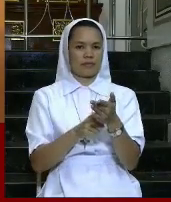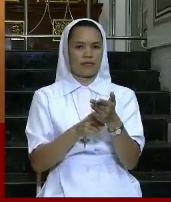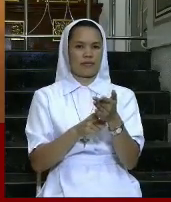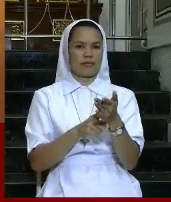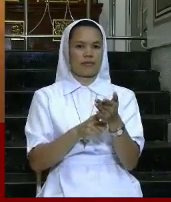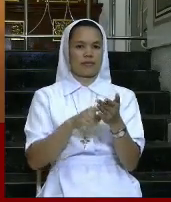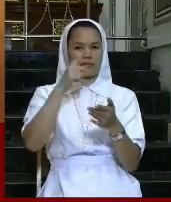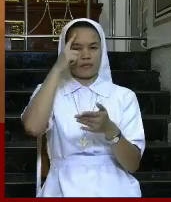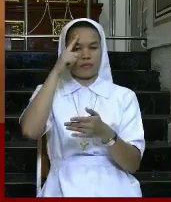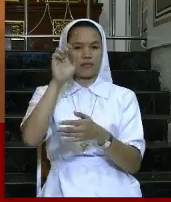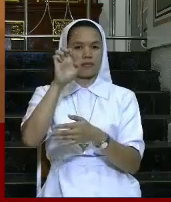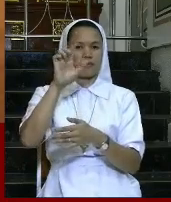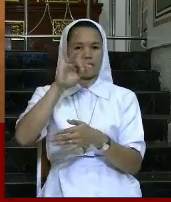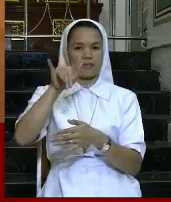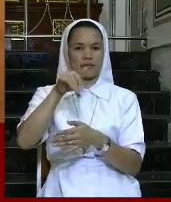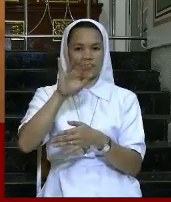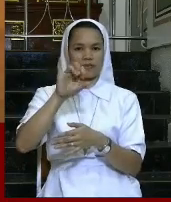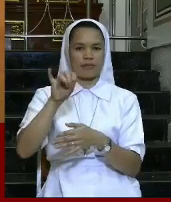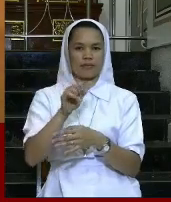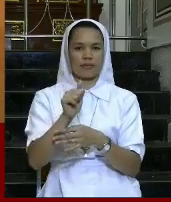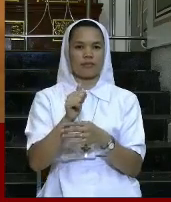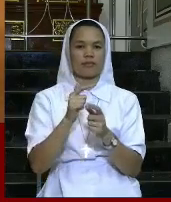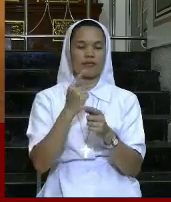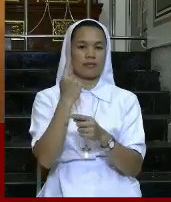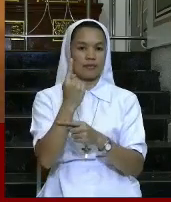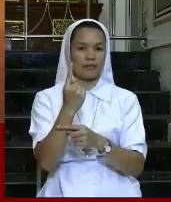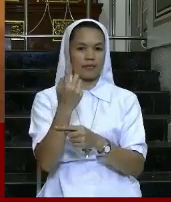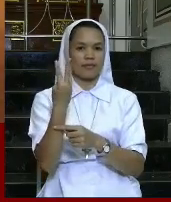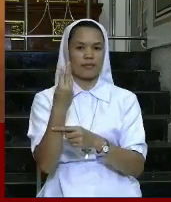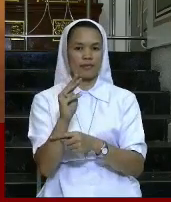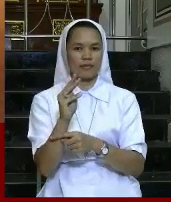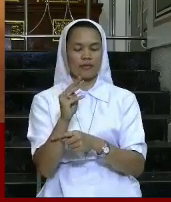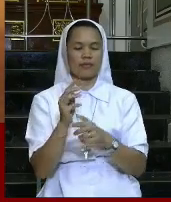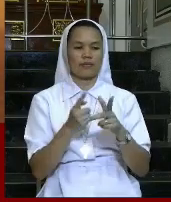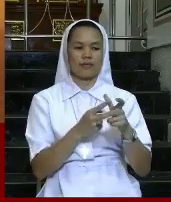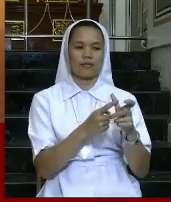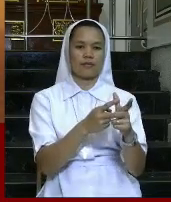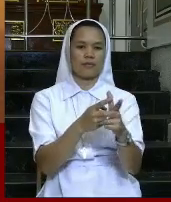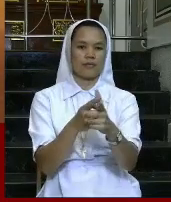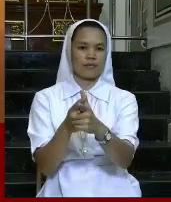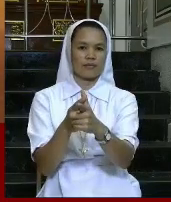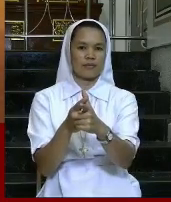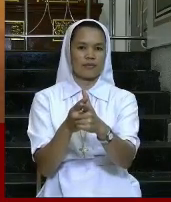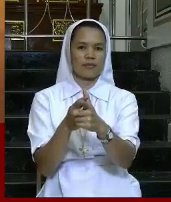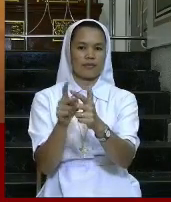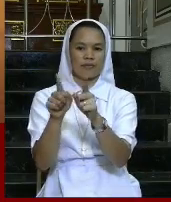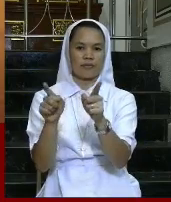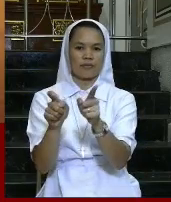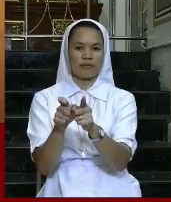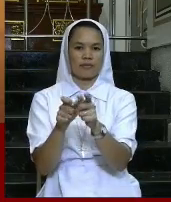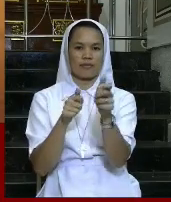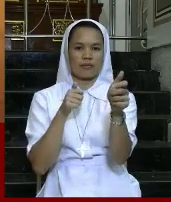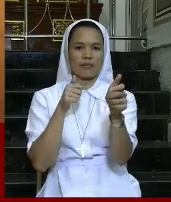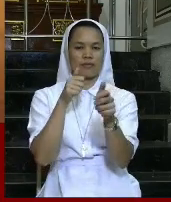for Elijah. Immediately, one of them ran to get a sponge. He soaked it in a wine and putting